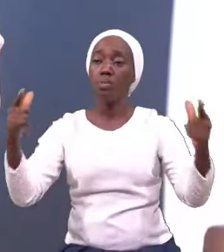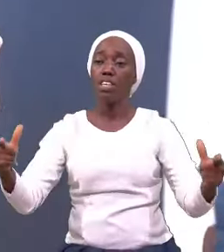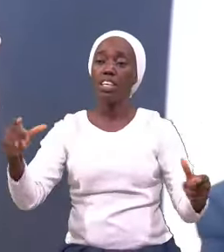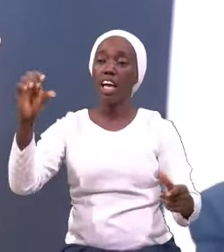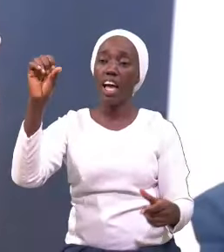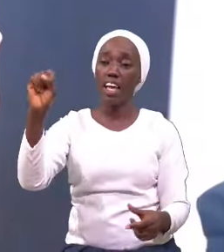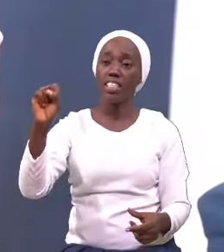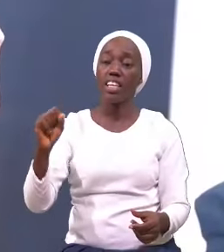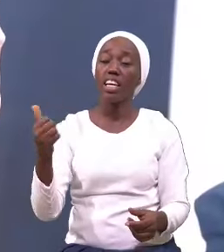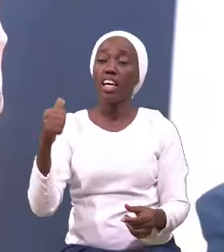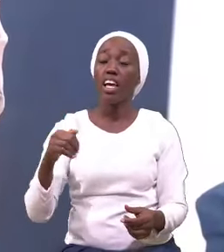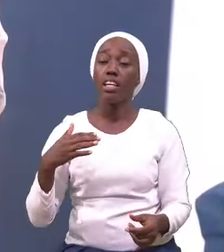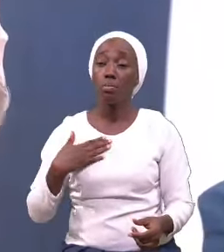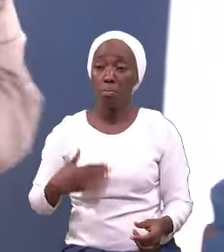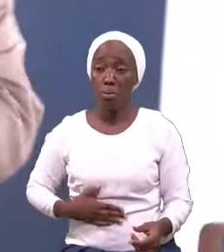sing, almost.